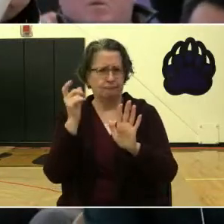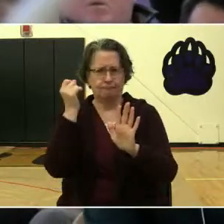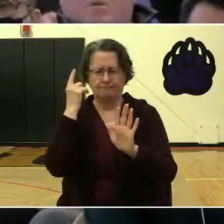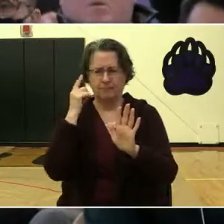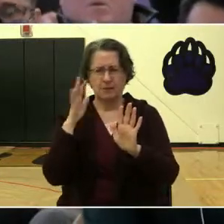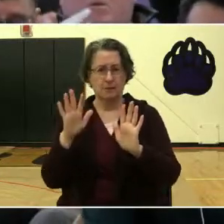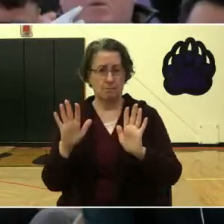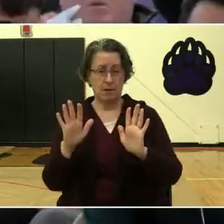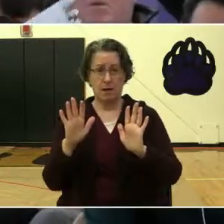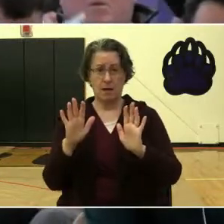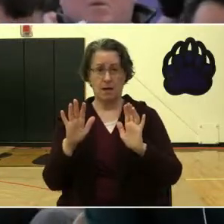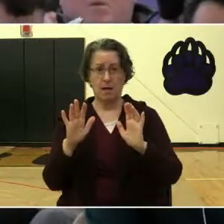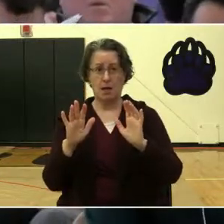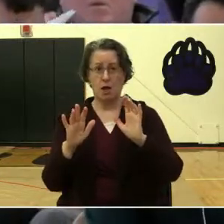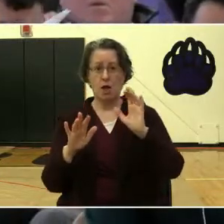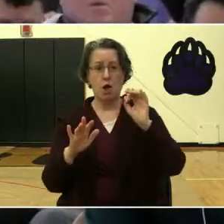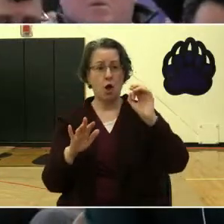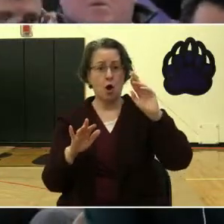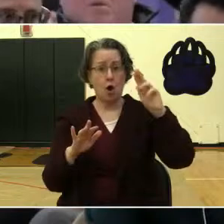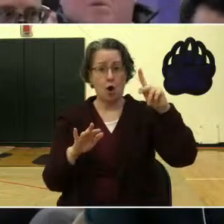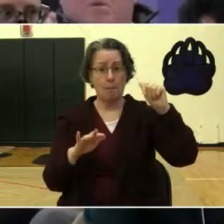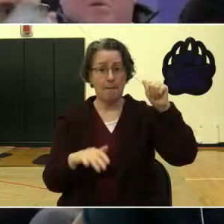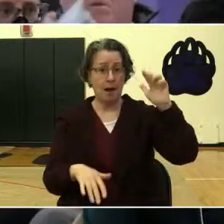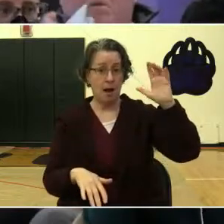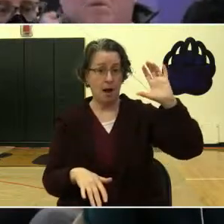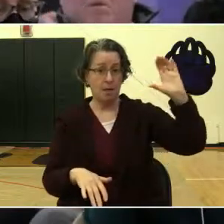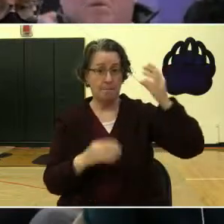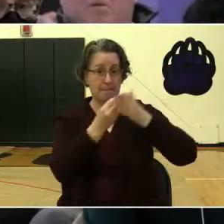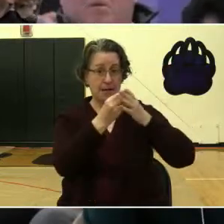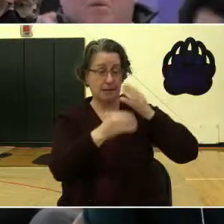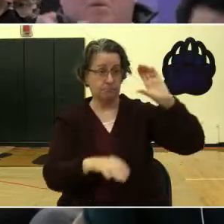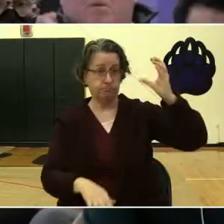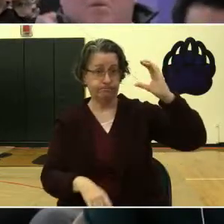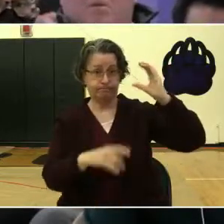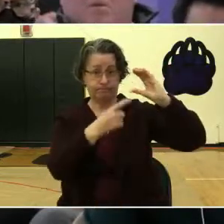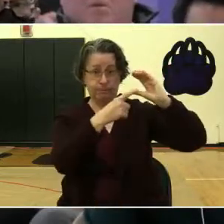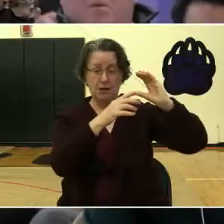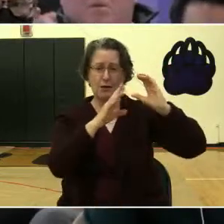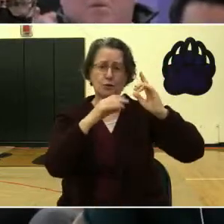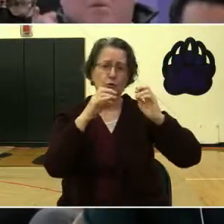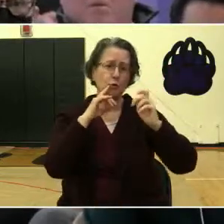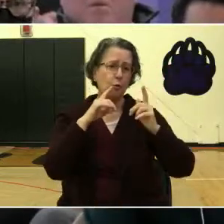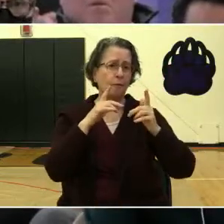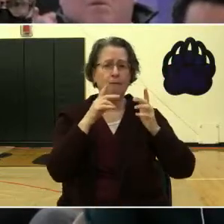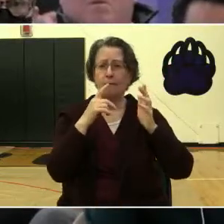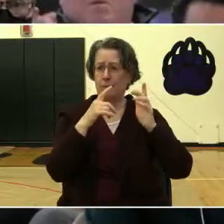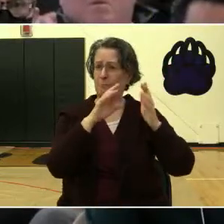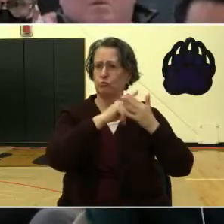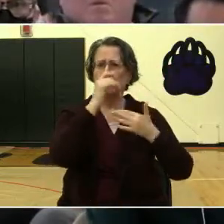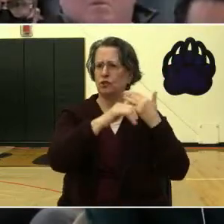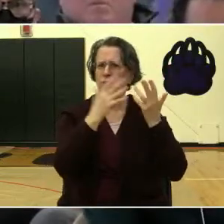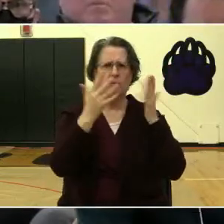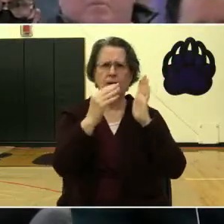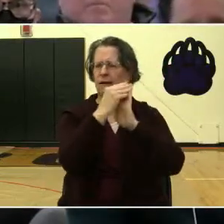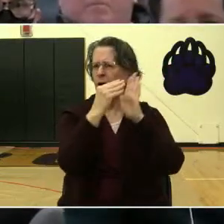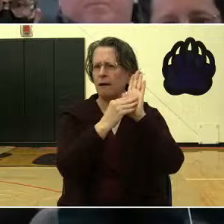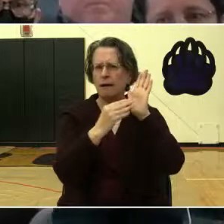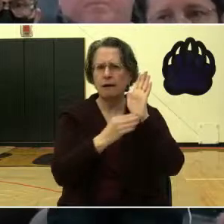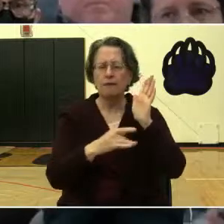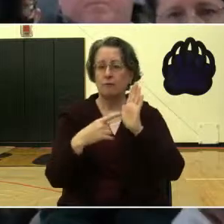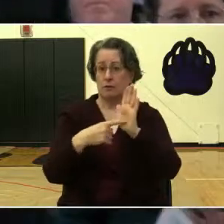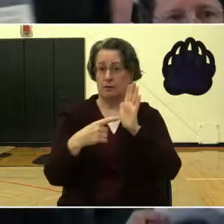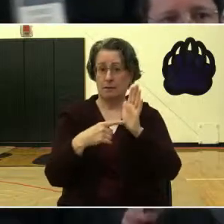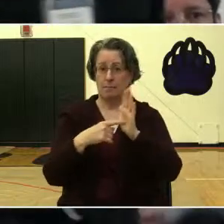the arpa projects redoing intersections at Green Street or at the creary